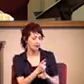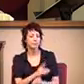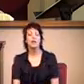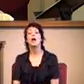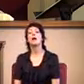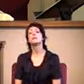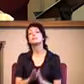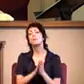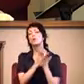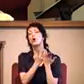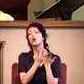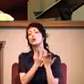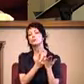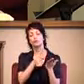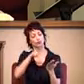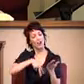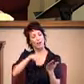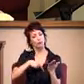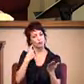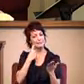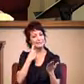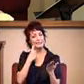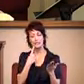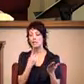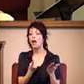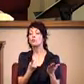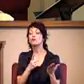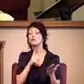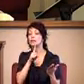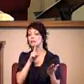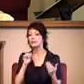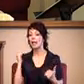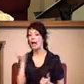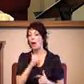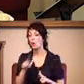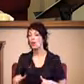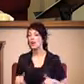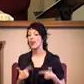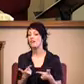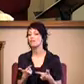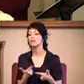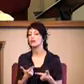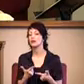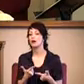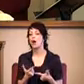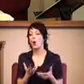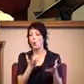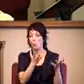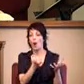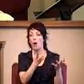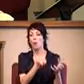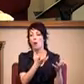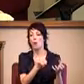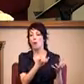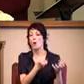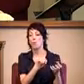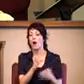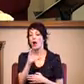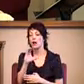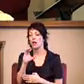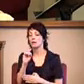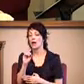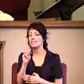book some time ago, and it said that, you know, really in our life, we have turned consumerism into our God.